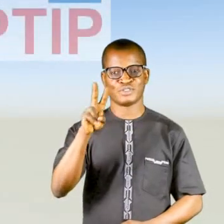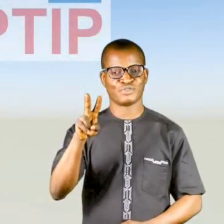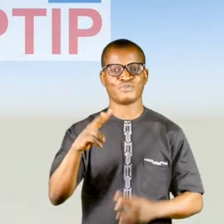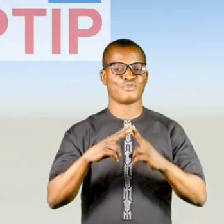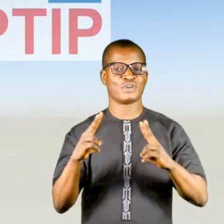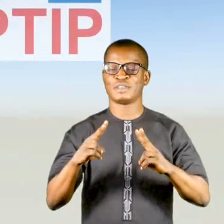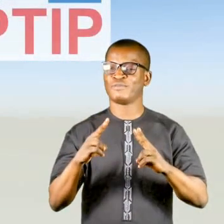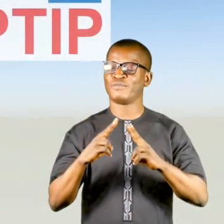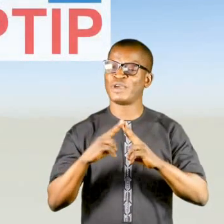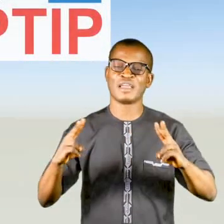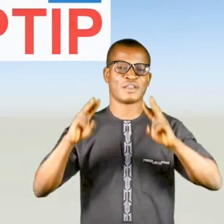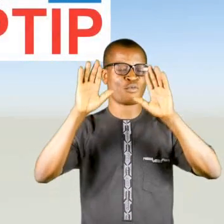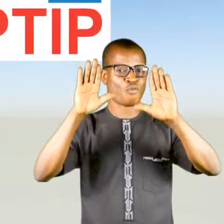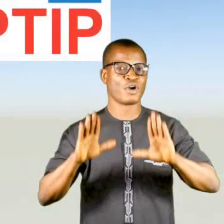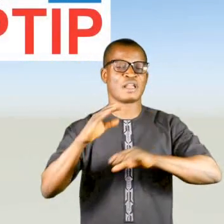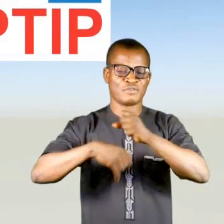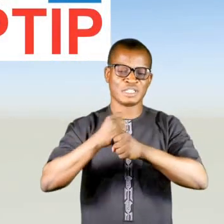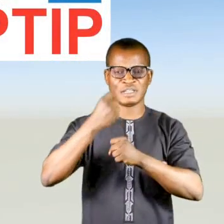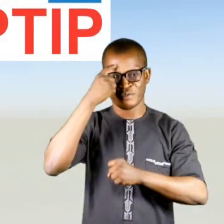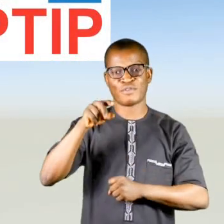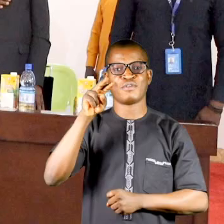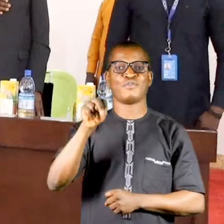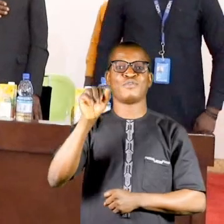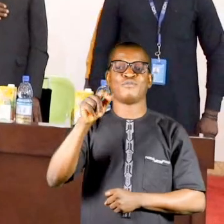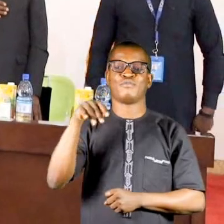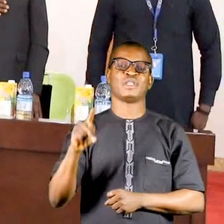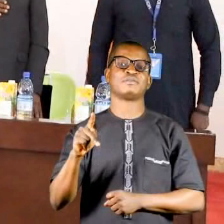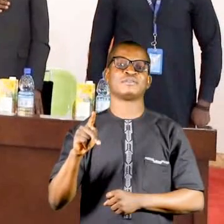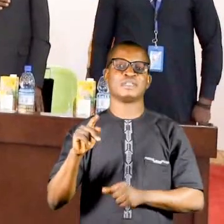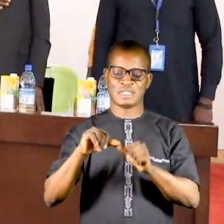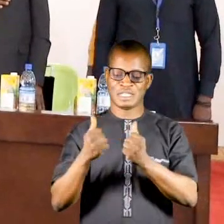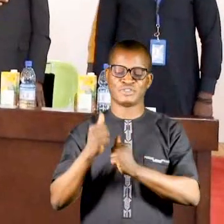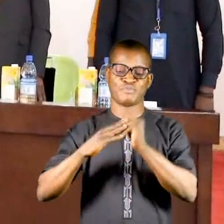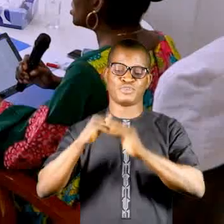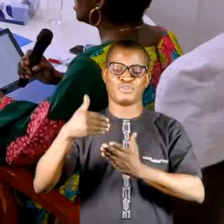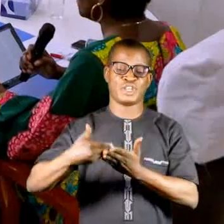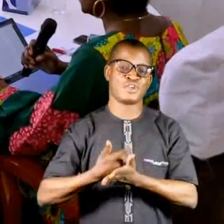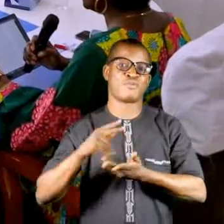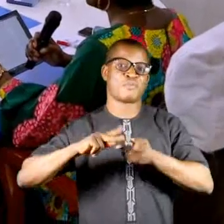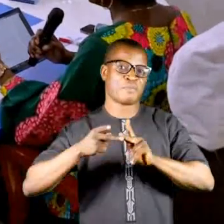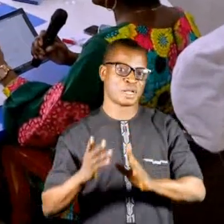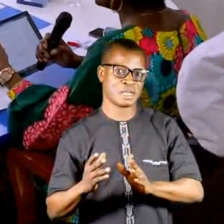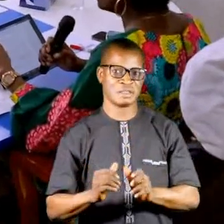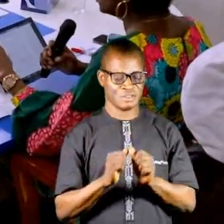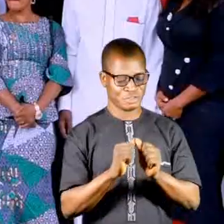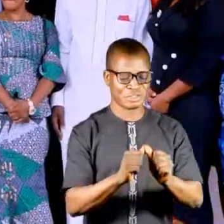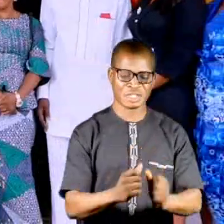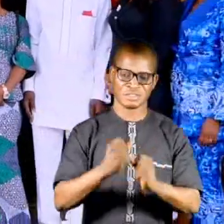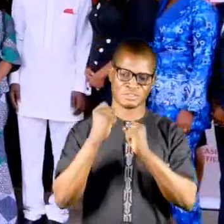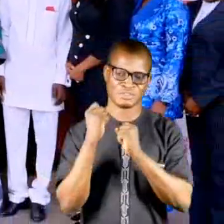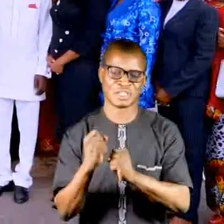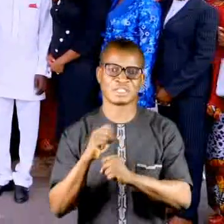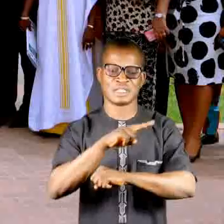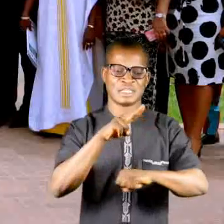...2022 was a very remarkable year for NAPTIP. The agency built new partnerships, sustained and strengthened